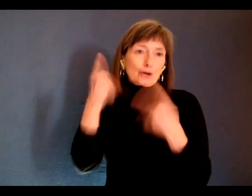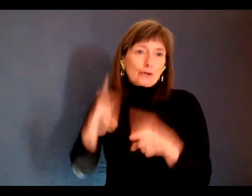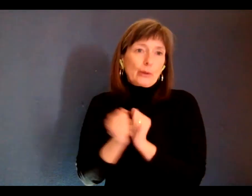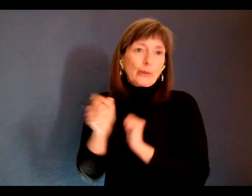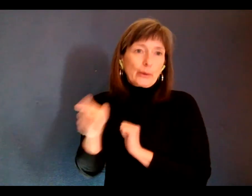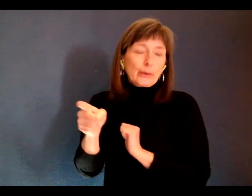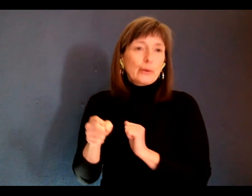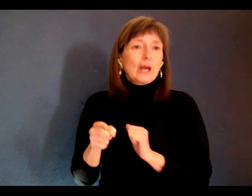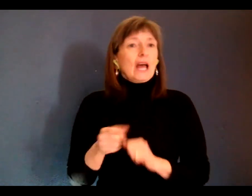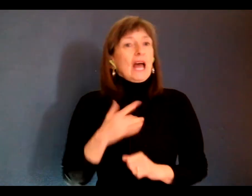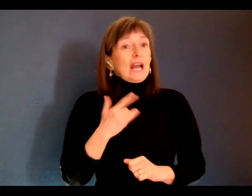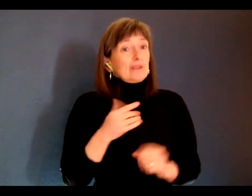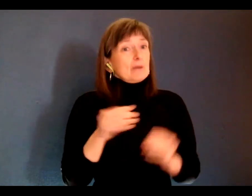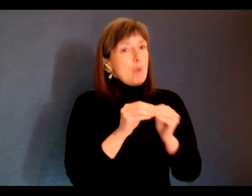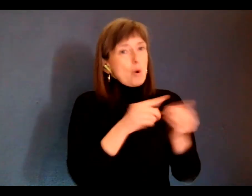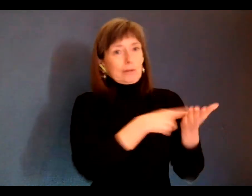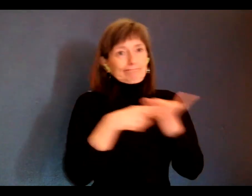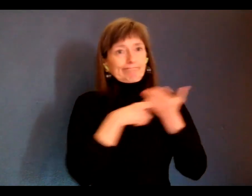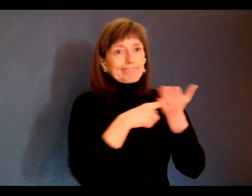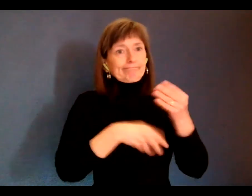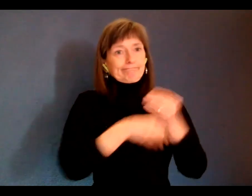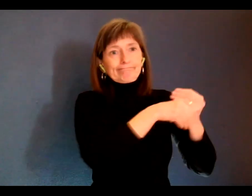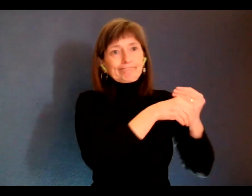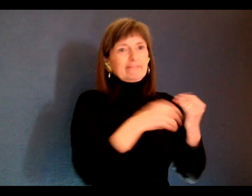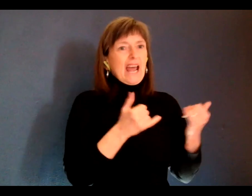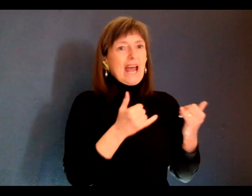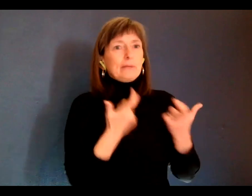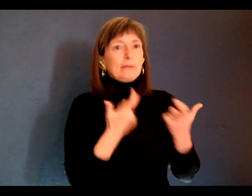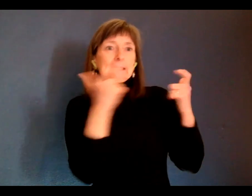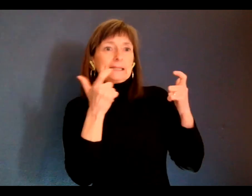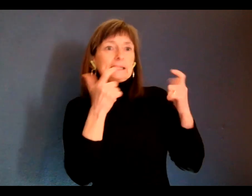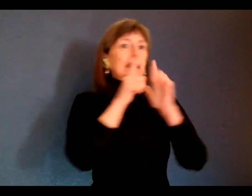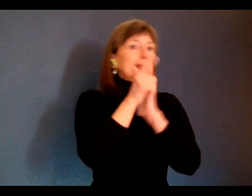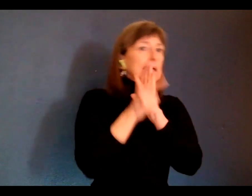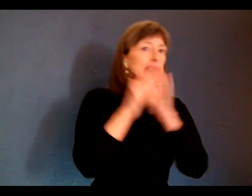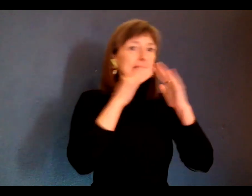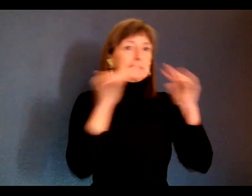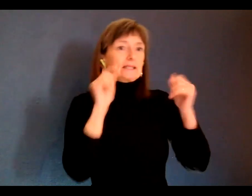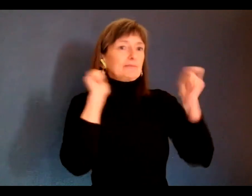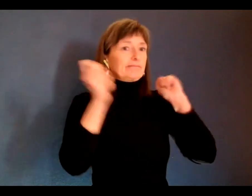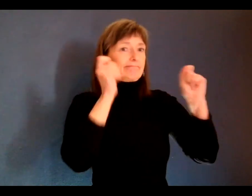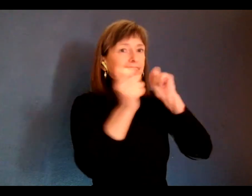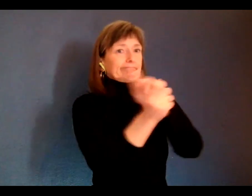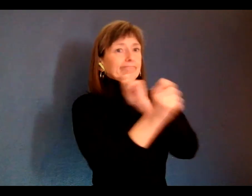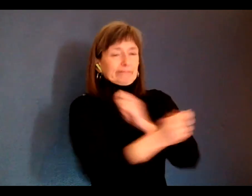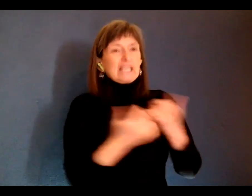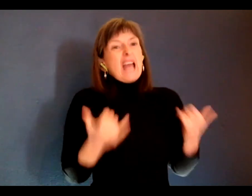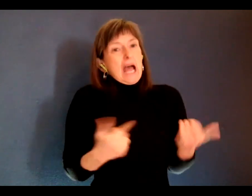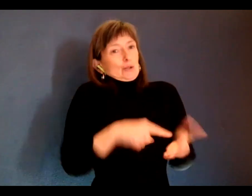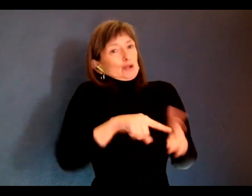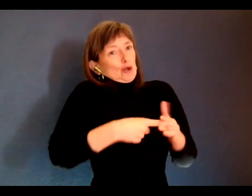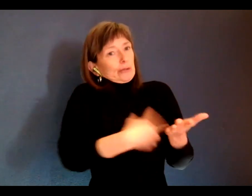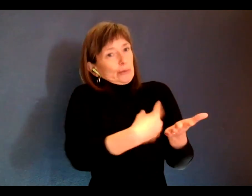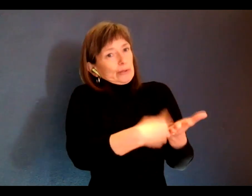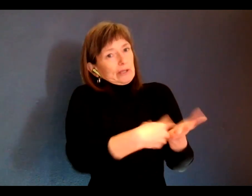has evolved and is evolving around some of those larger legal system changes that you're talking about. And, it's a conversation